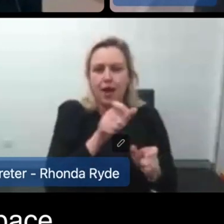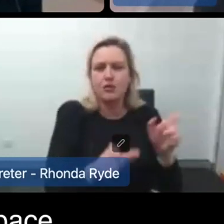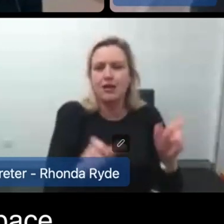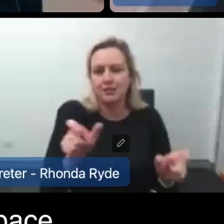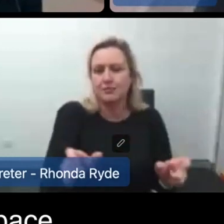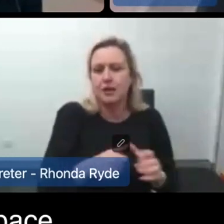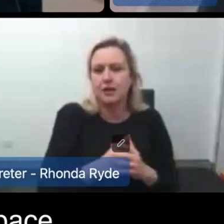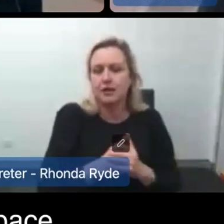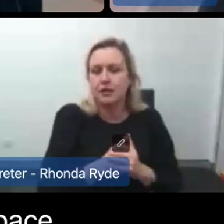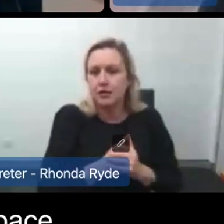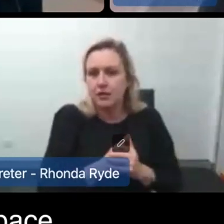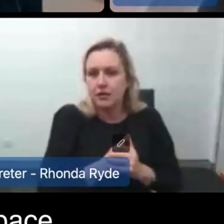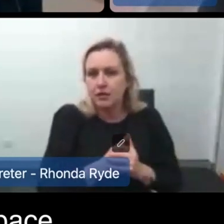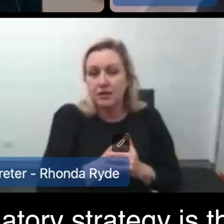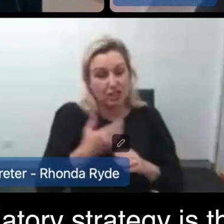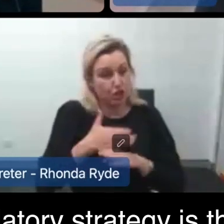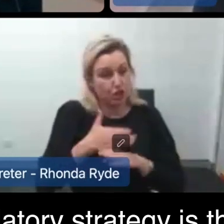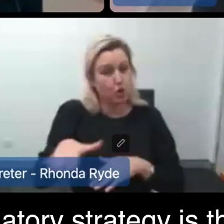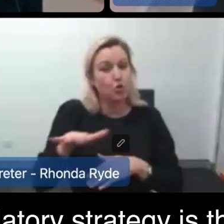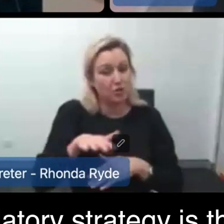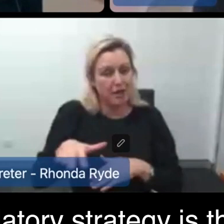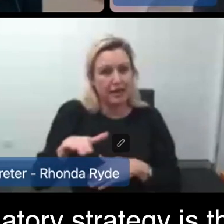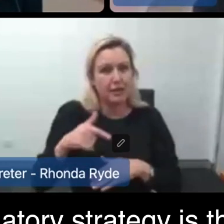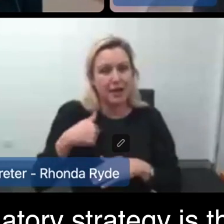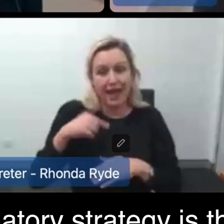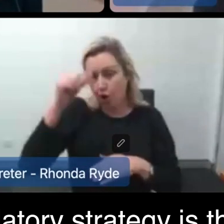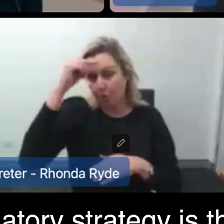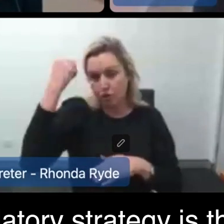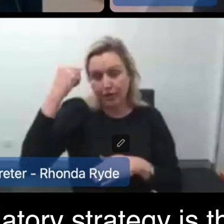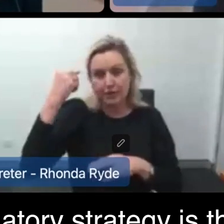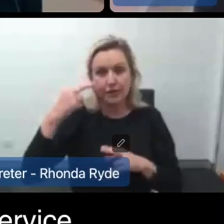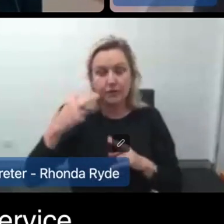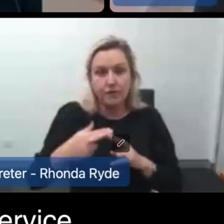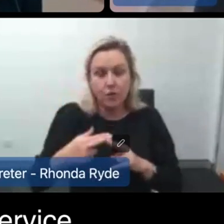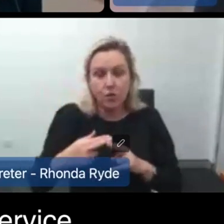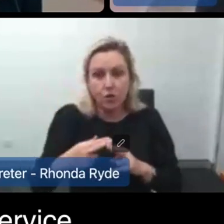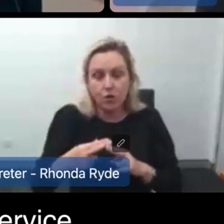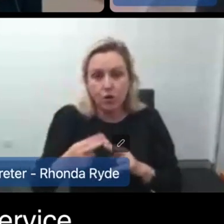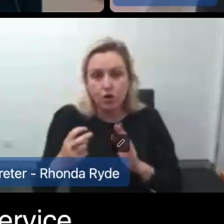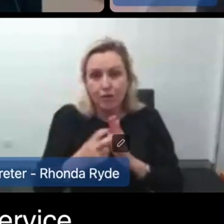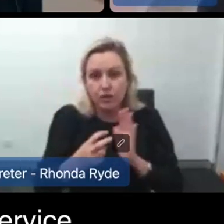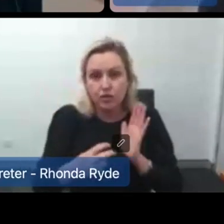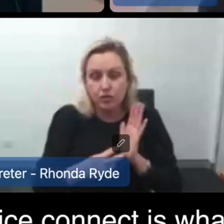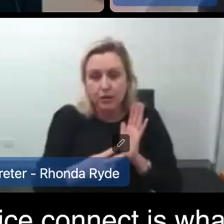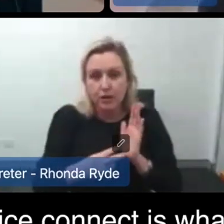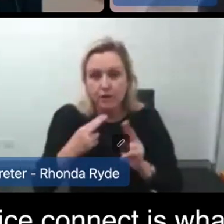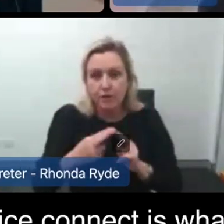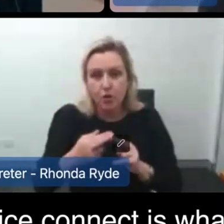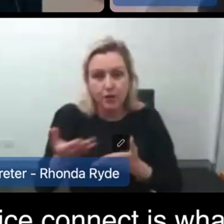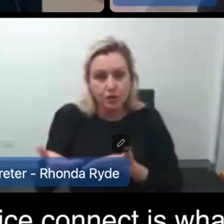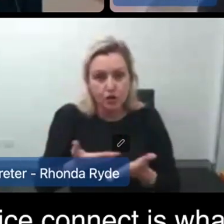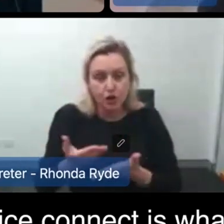So it's a new space. Our objective in terms of regulatory strategy is the delivery of that service. How the